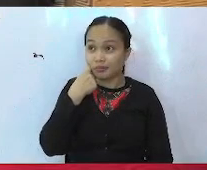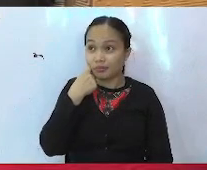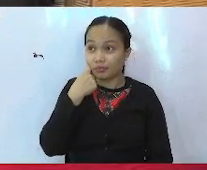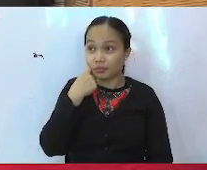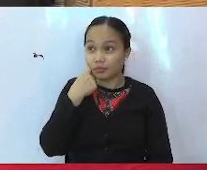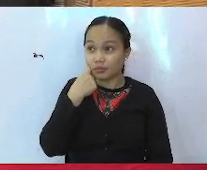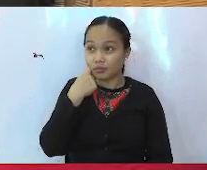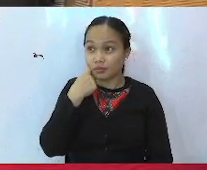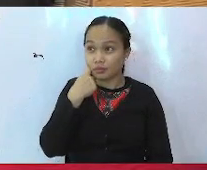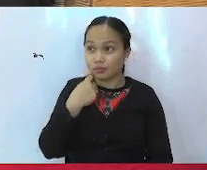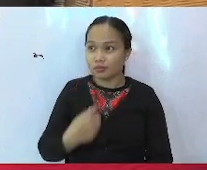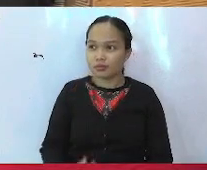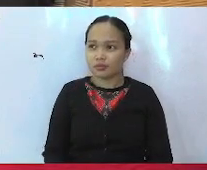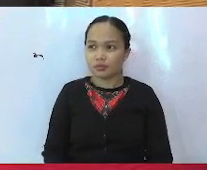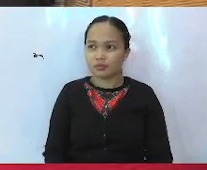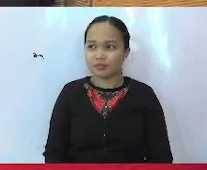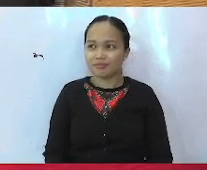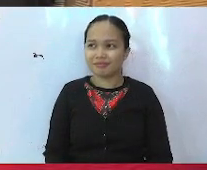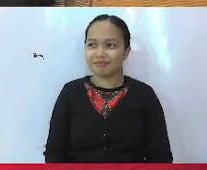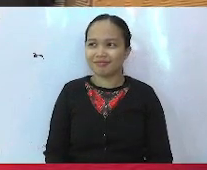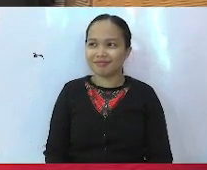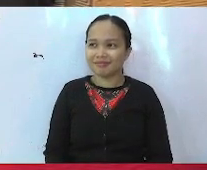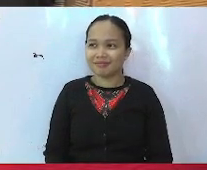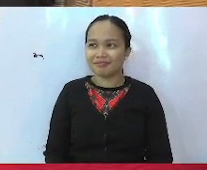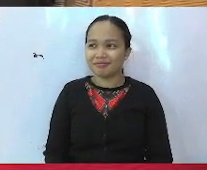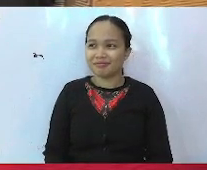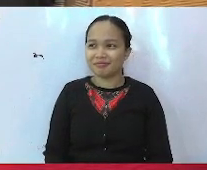well, I just laughed for the comment section.